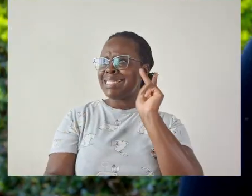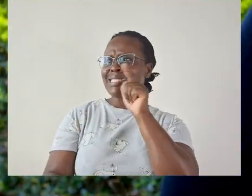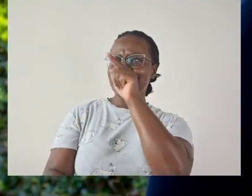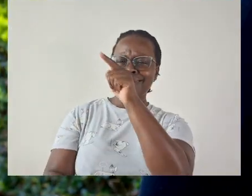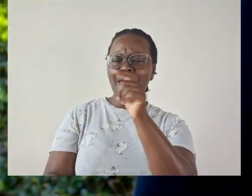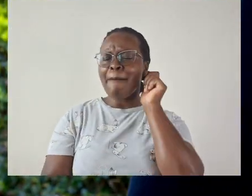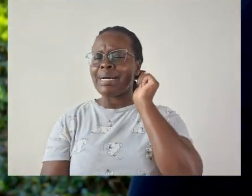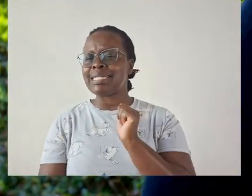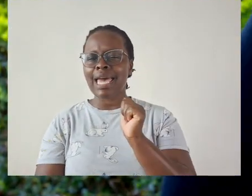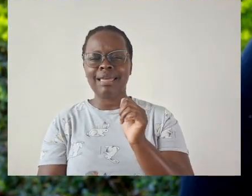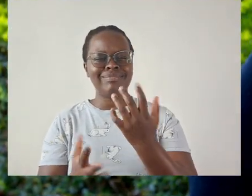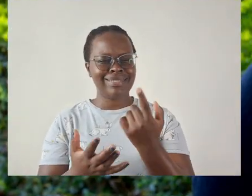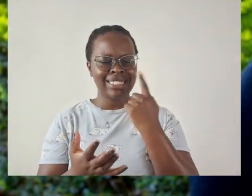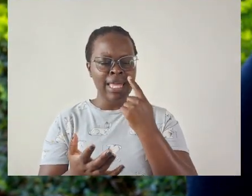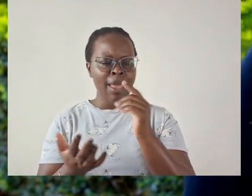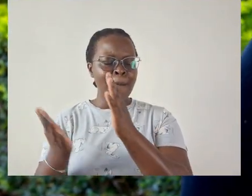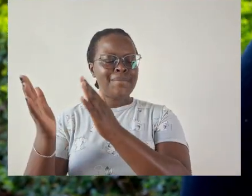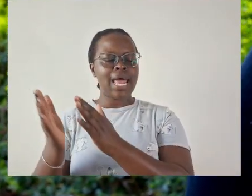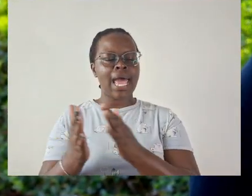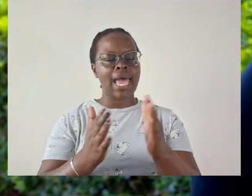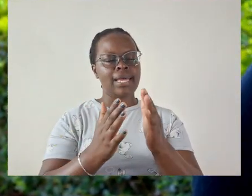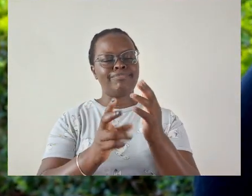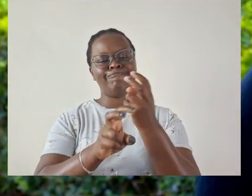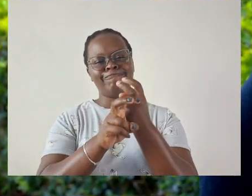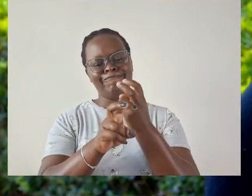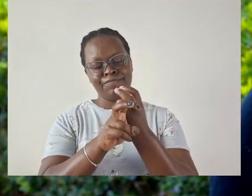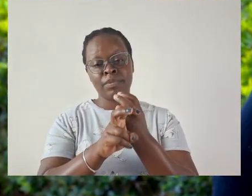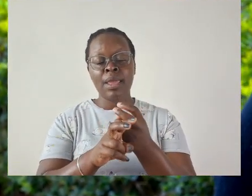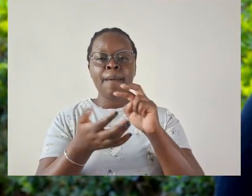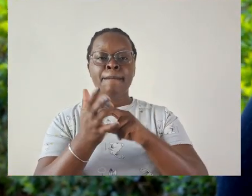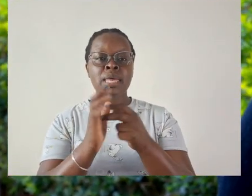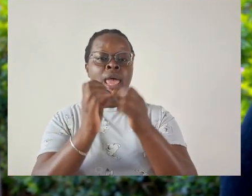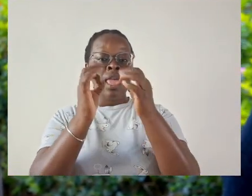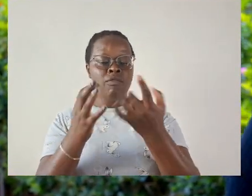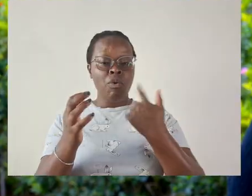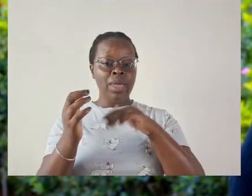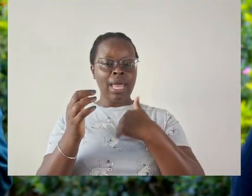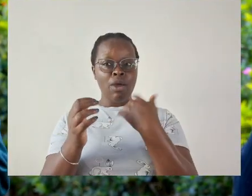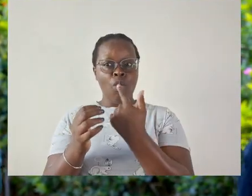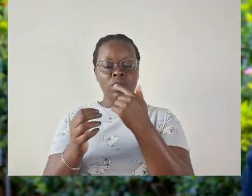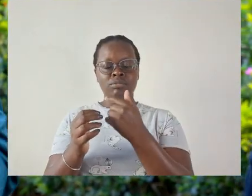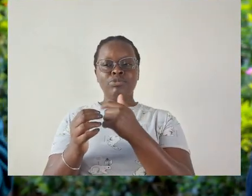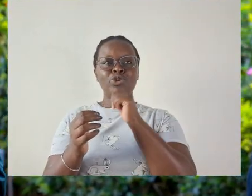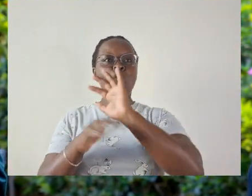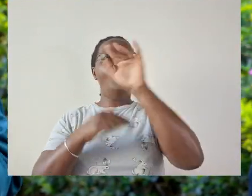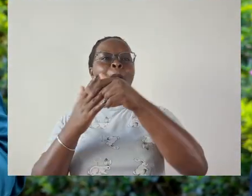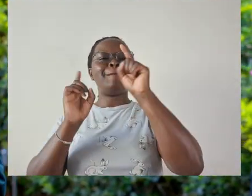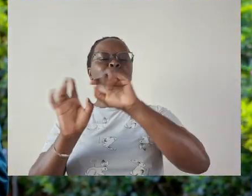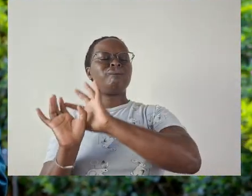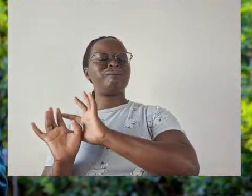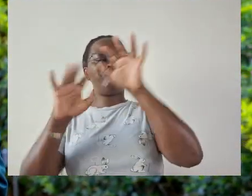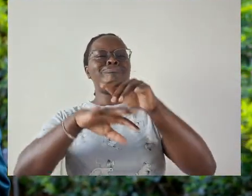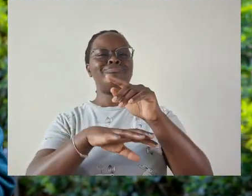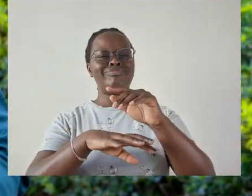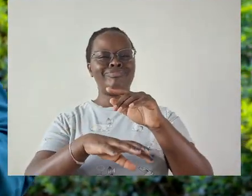representation from all regions. So we can have it at the regional level, having teachers and learners' voices at the